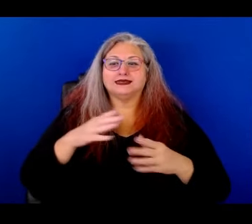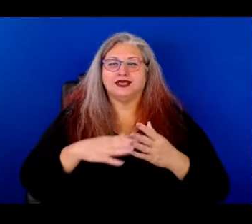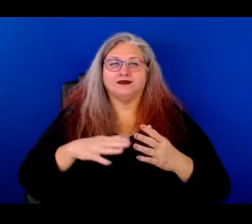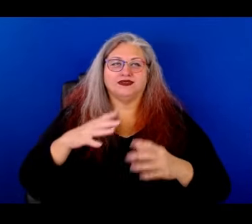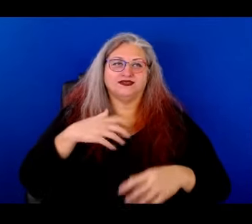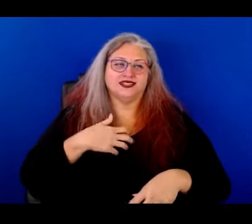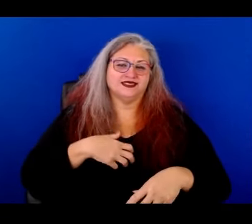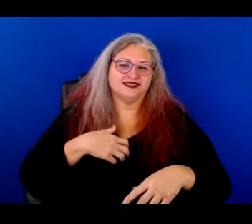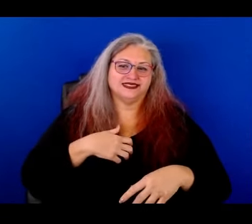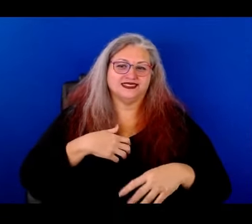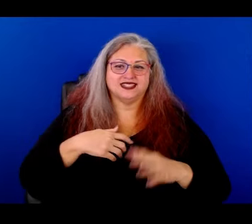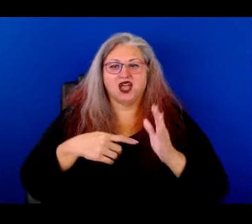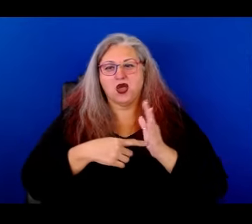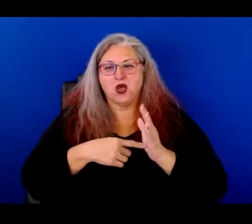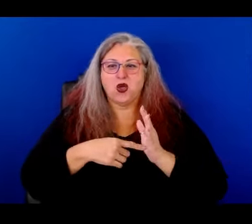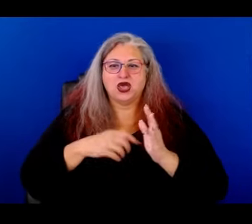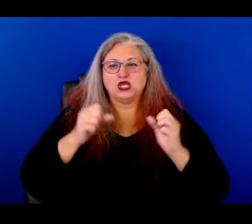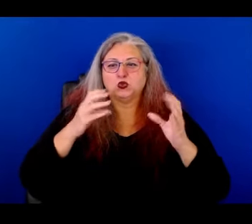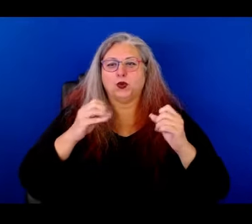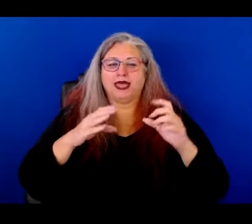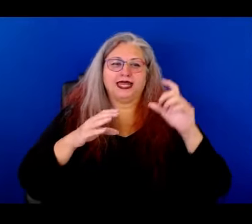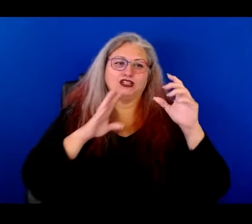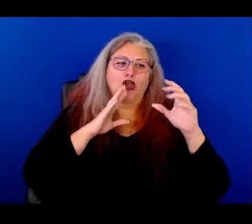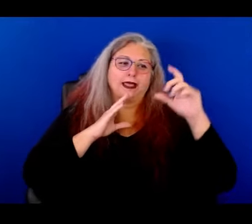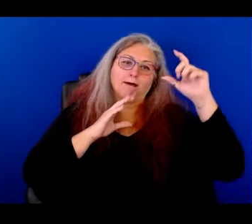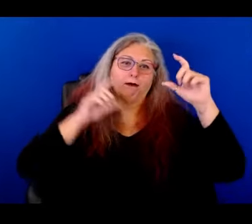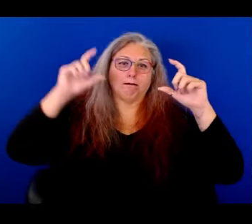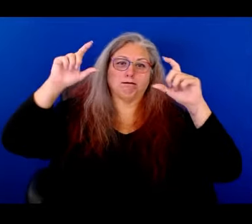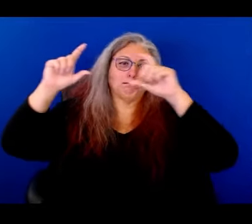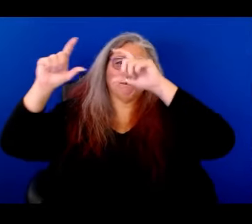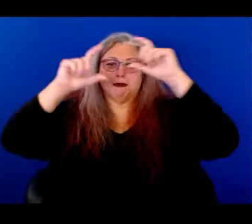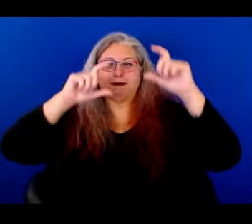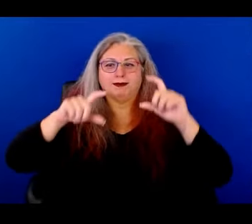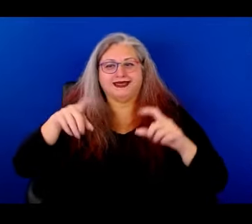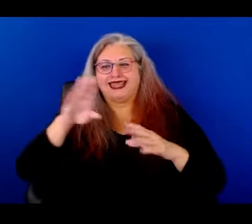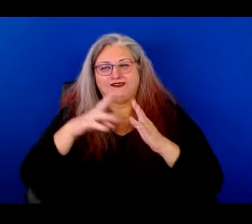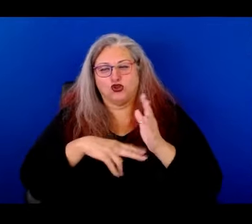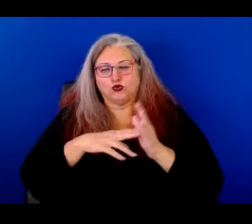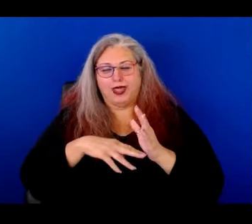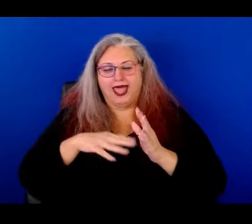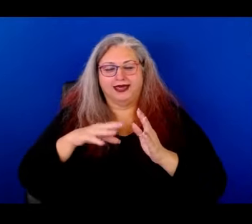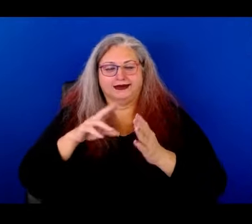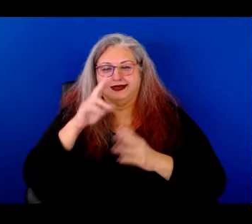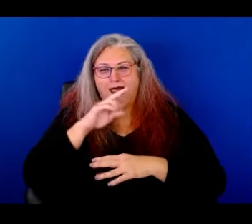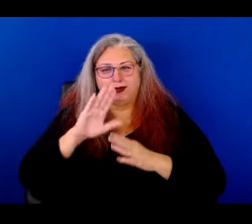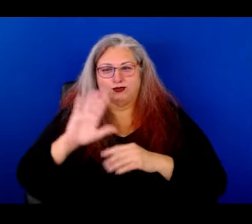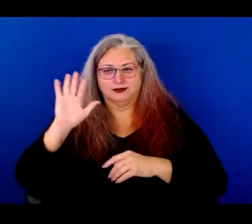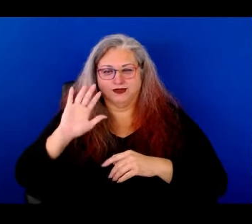annoyed by like there being too many talking bubbles never actually read comic books,